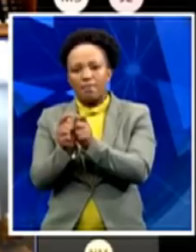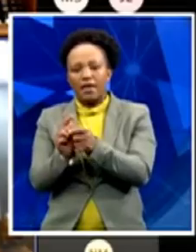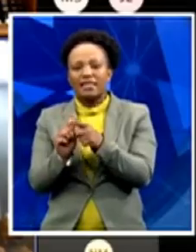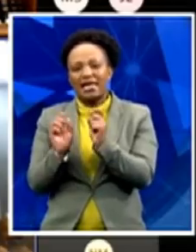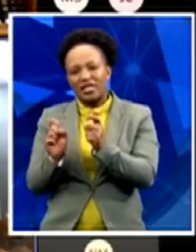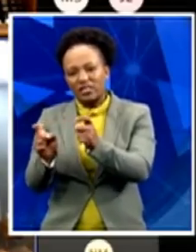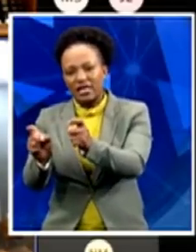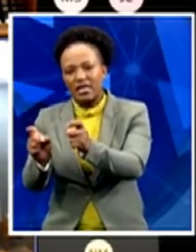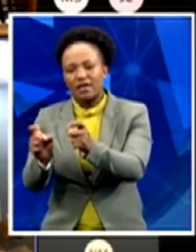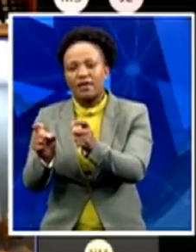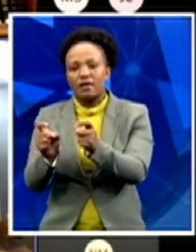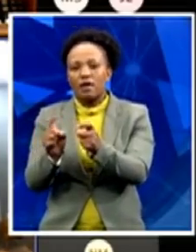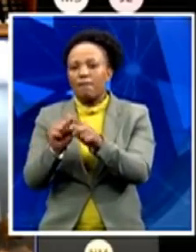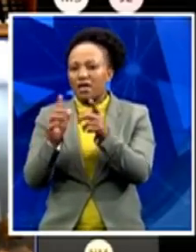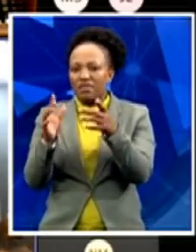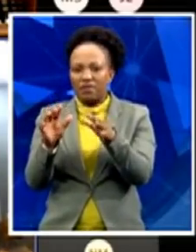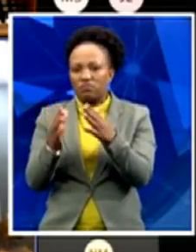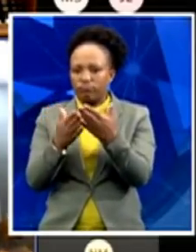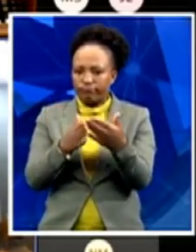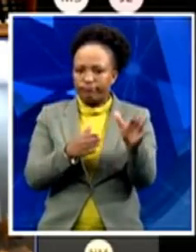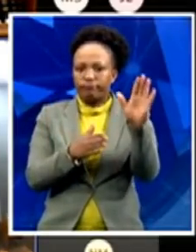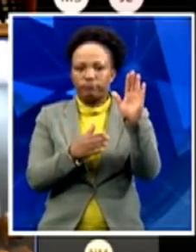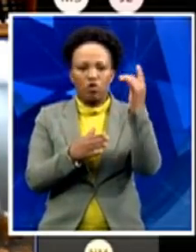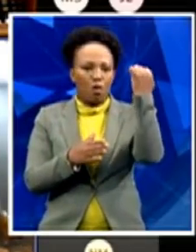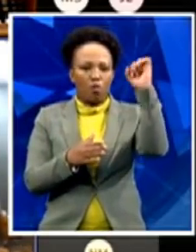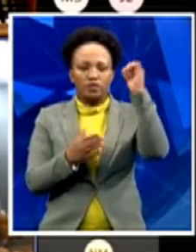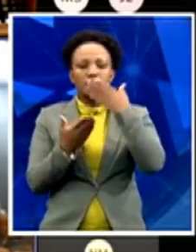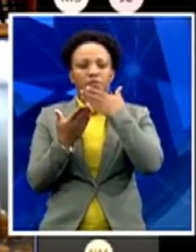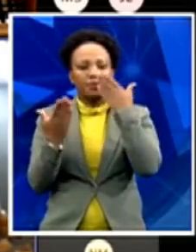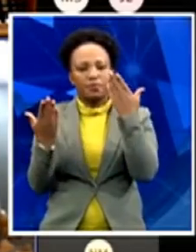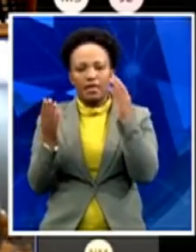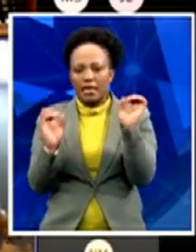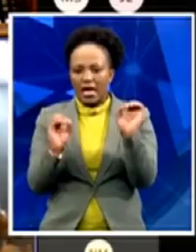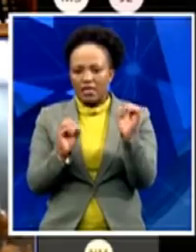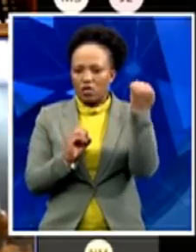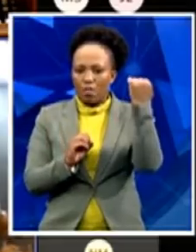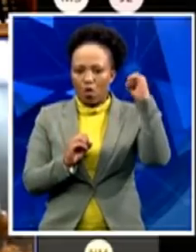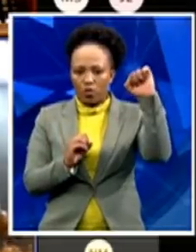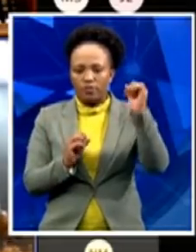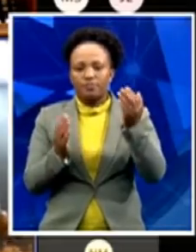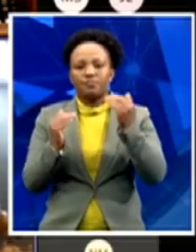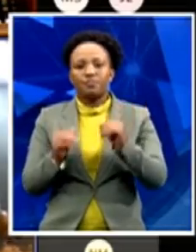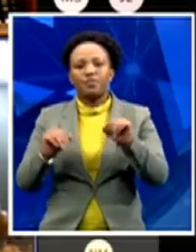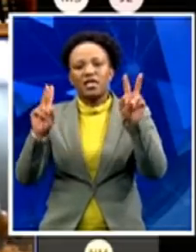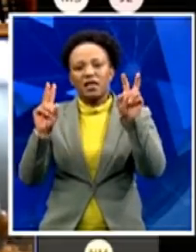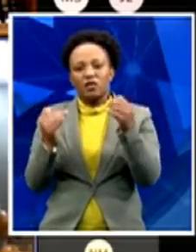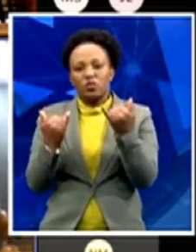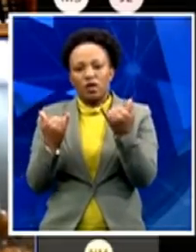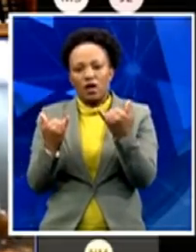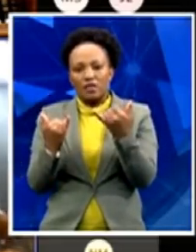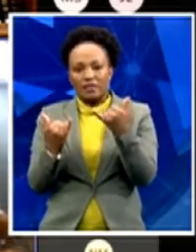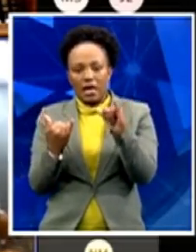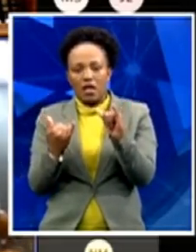no opposition to those issues. But the issues that are still alive are the issues of condonation